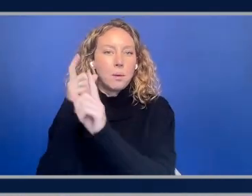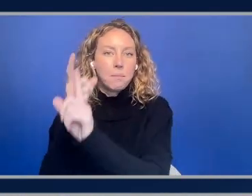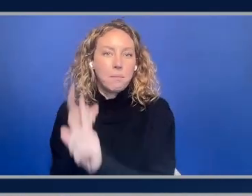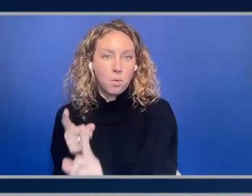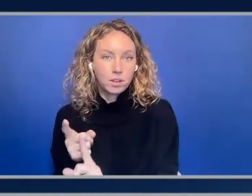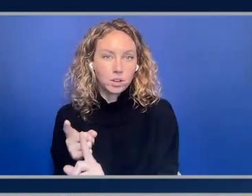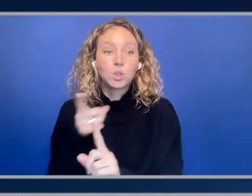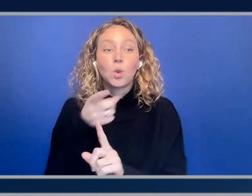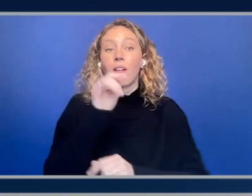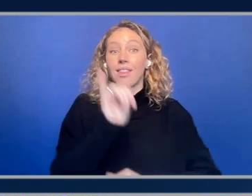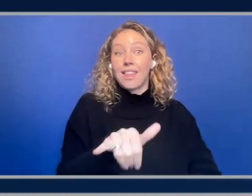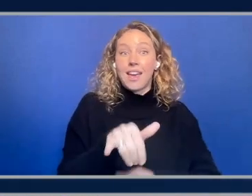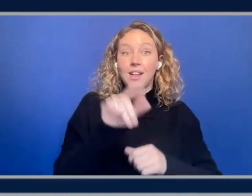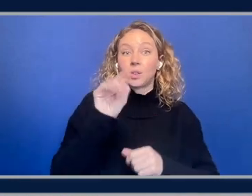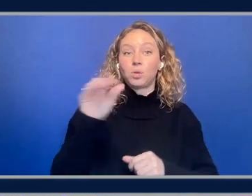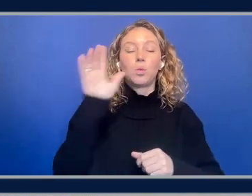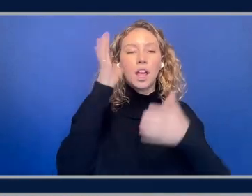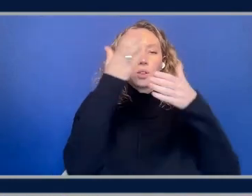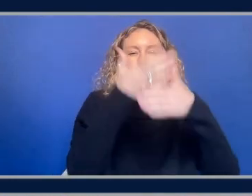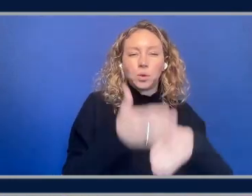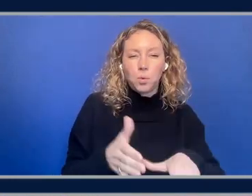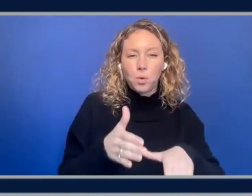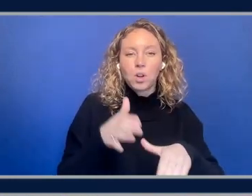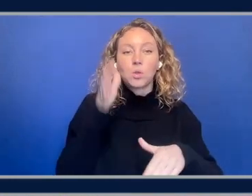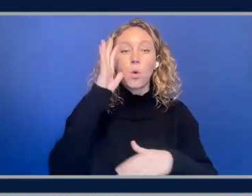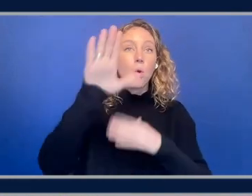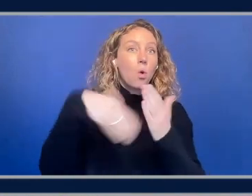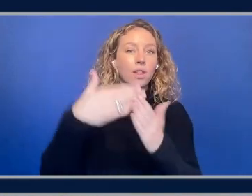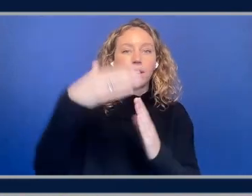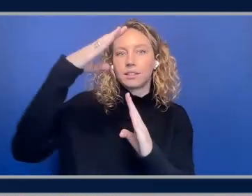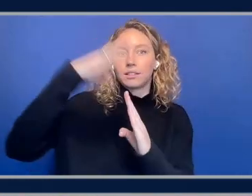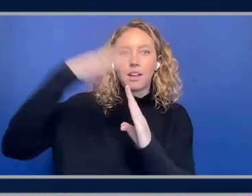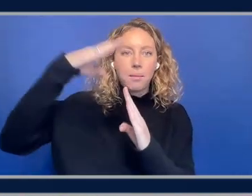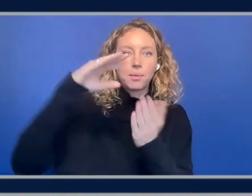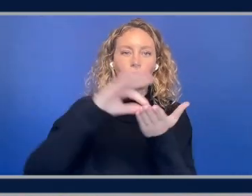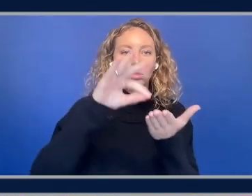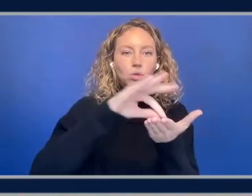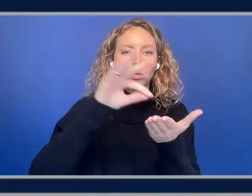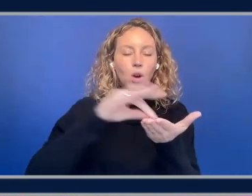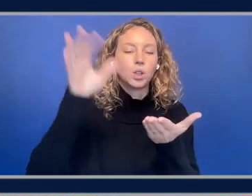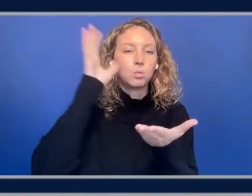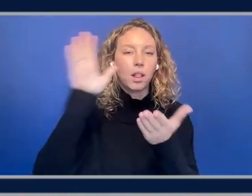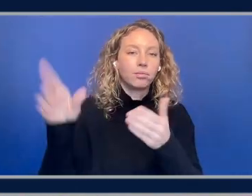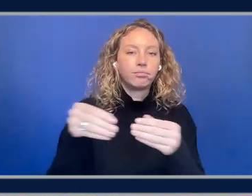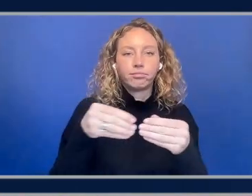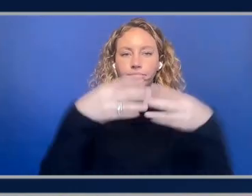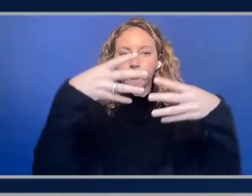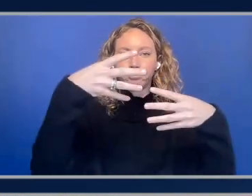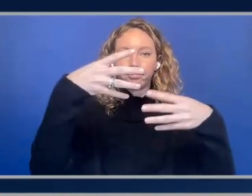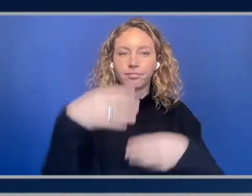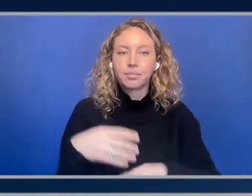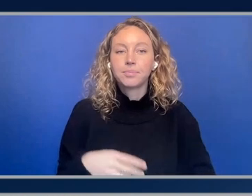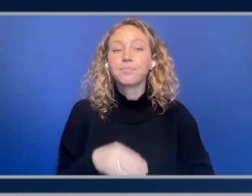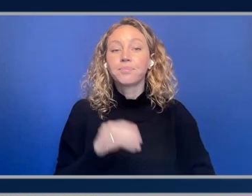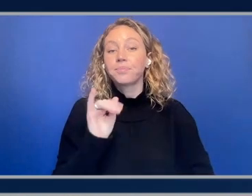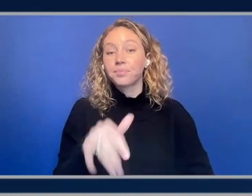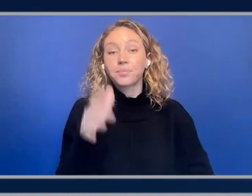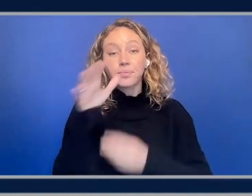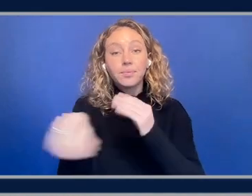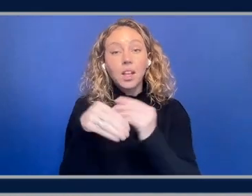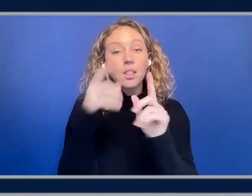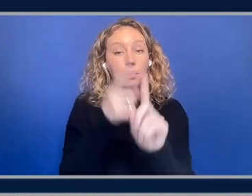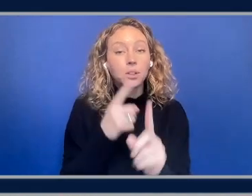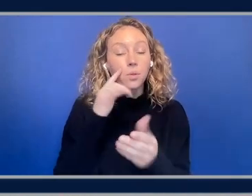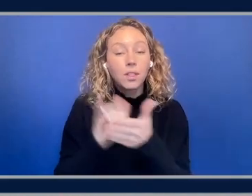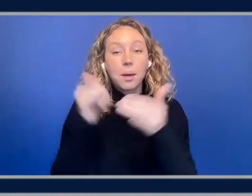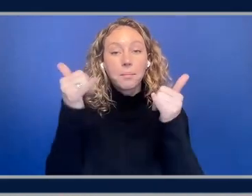sorting at the end to essentially render only the top scores in the sorted set. So here we add the points for that player. And the